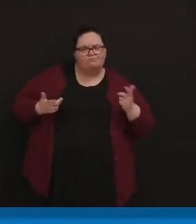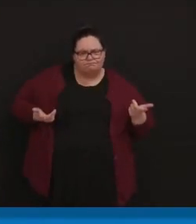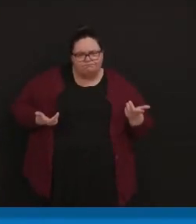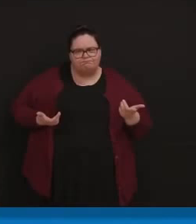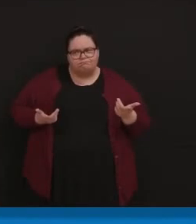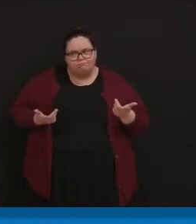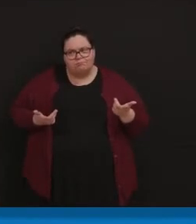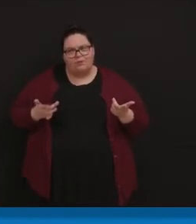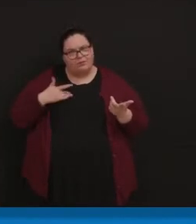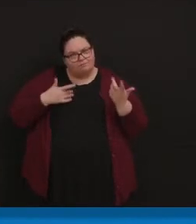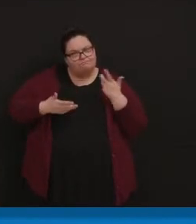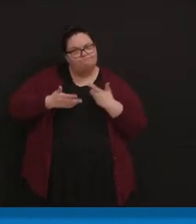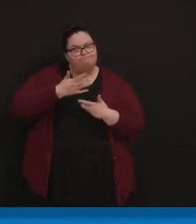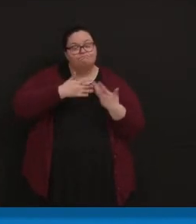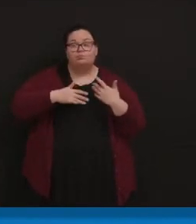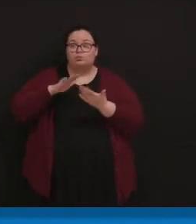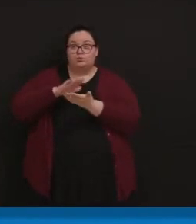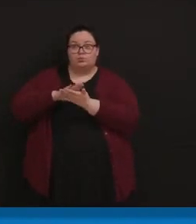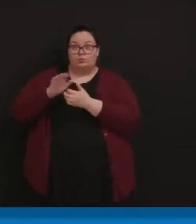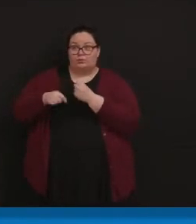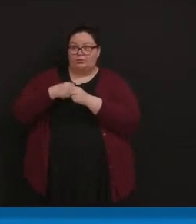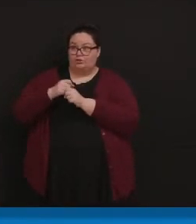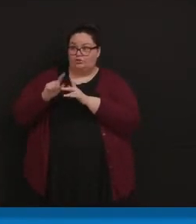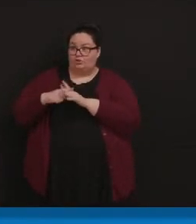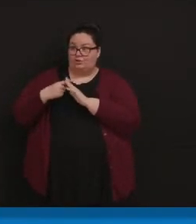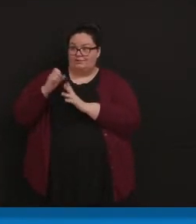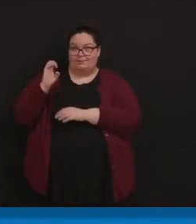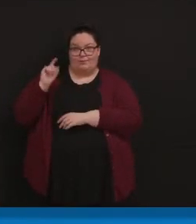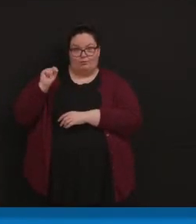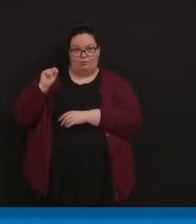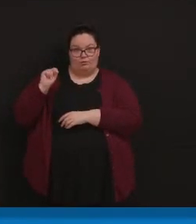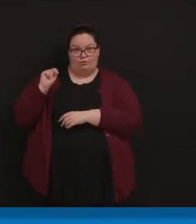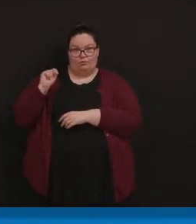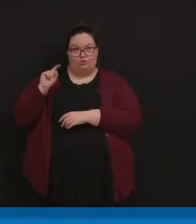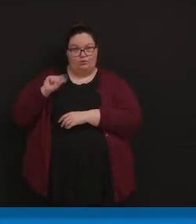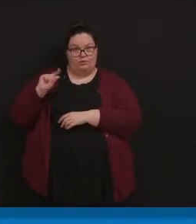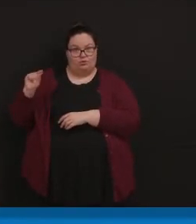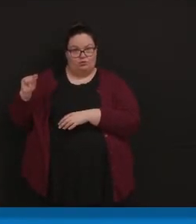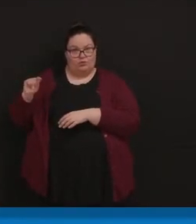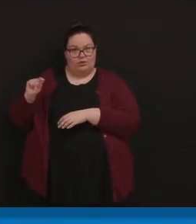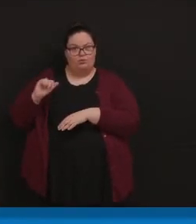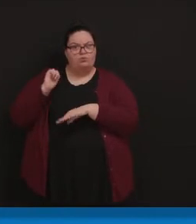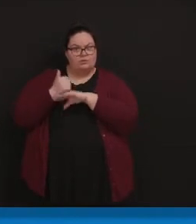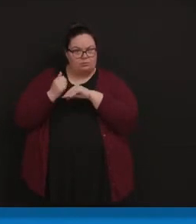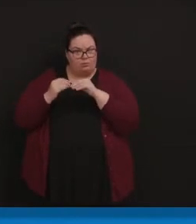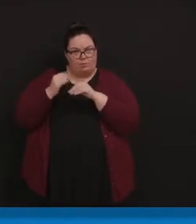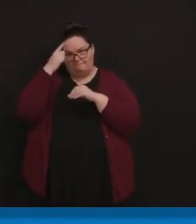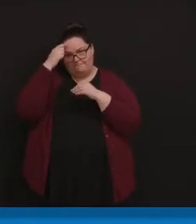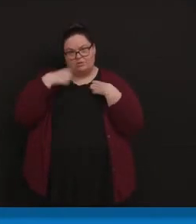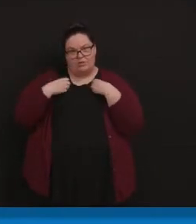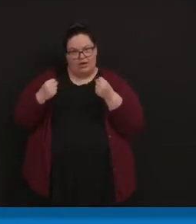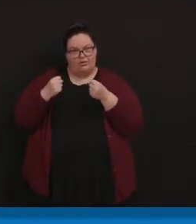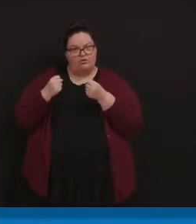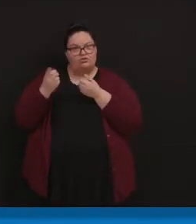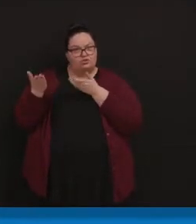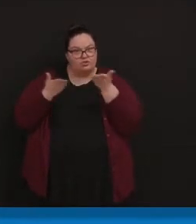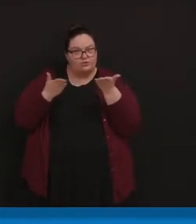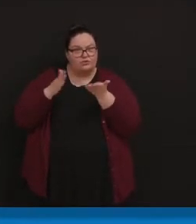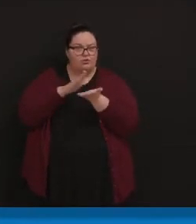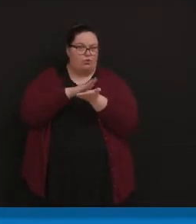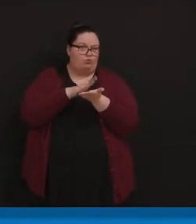So since the school year began last September, we put in place additional supports for mental health, both centrally and at the school